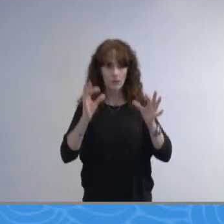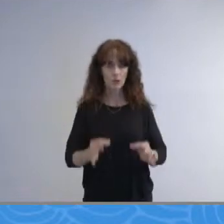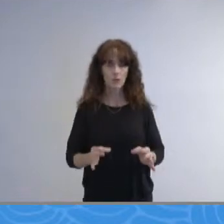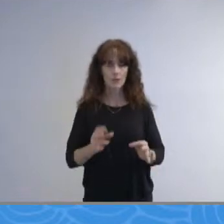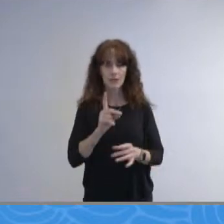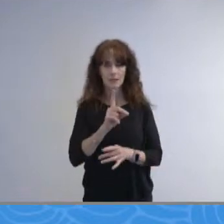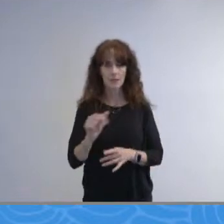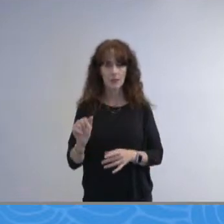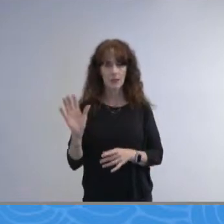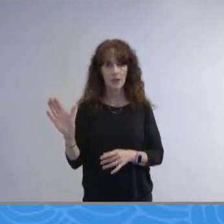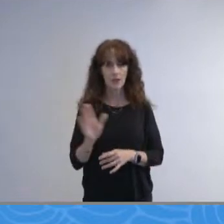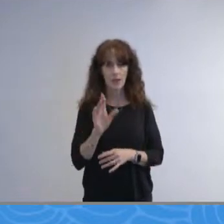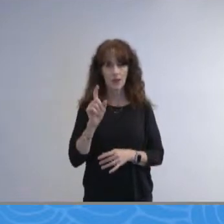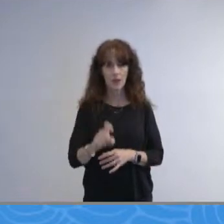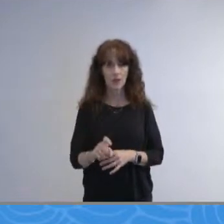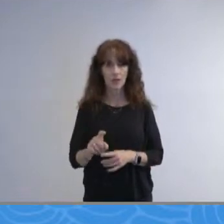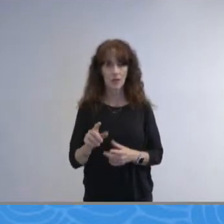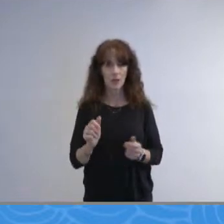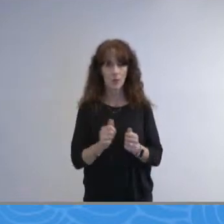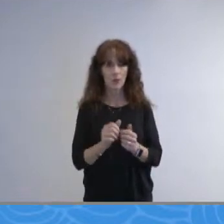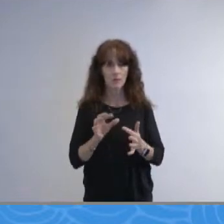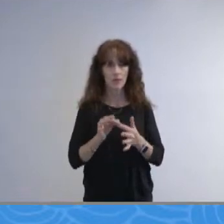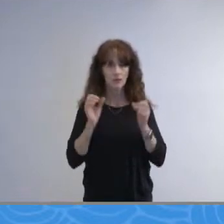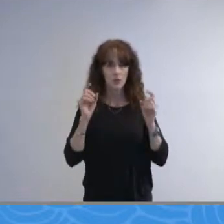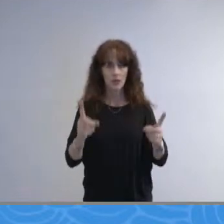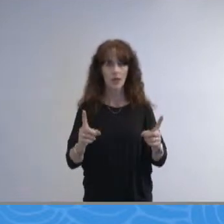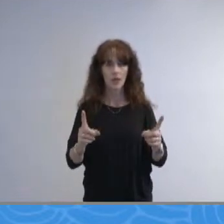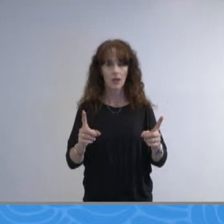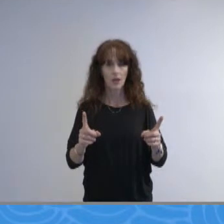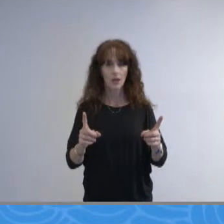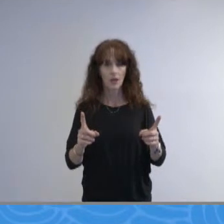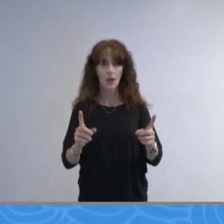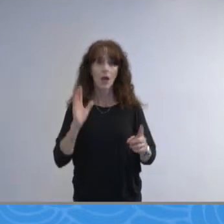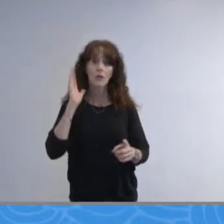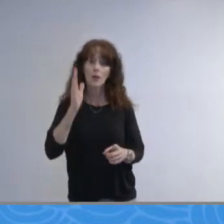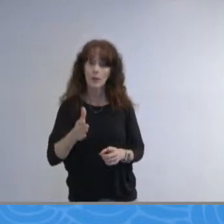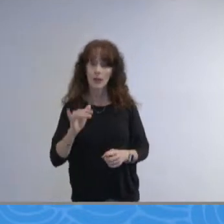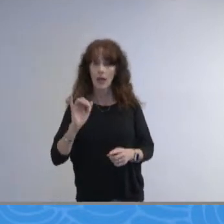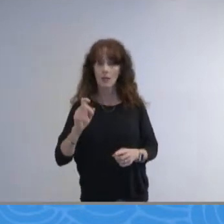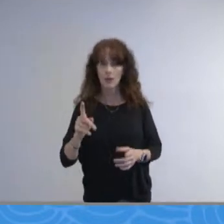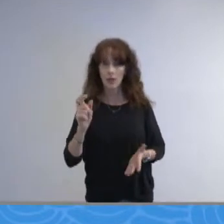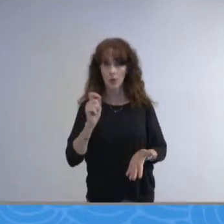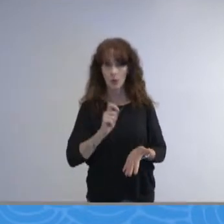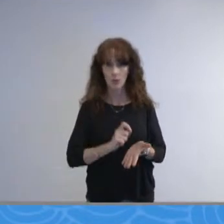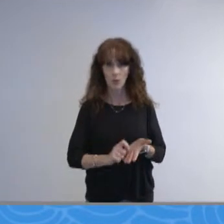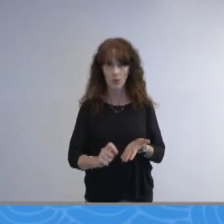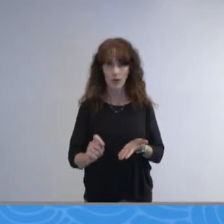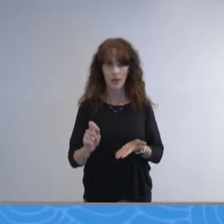needs with special ed. There will be an IEP written.